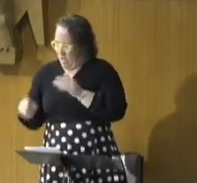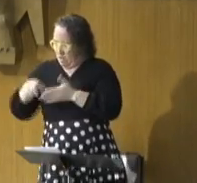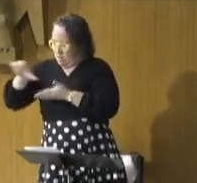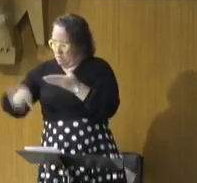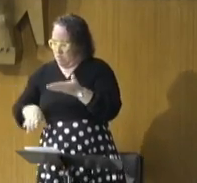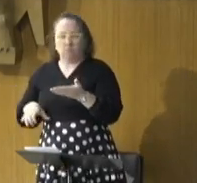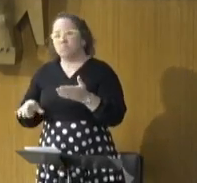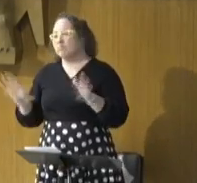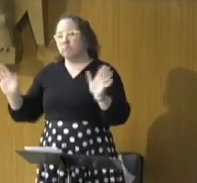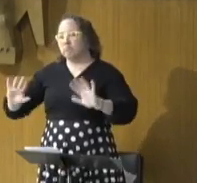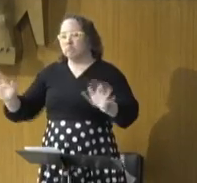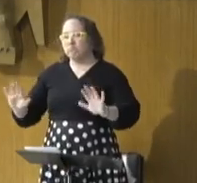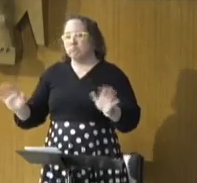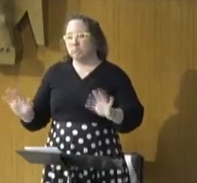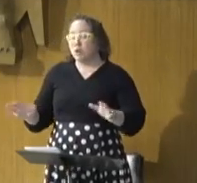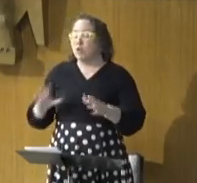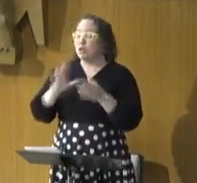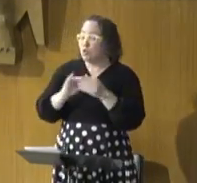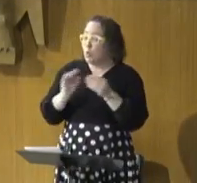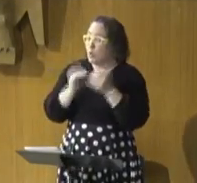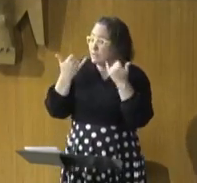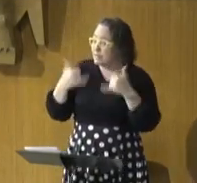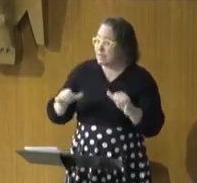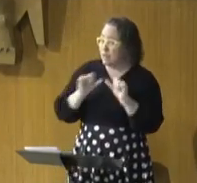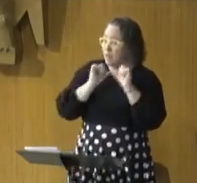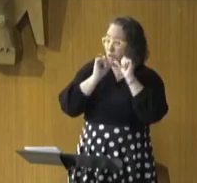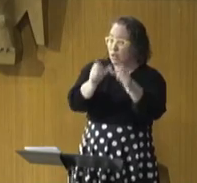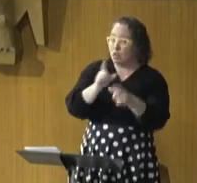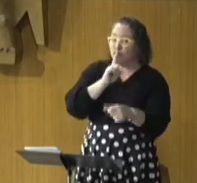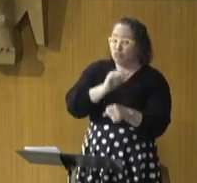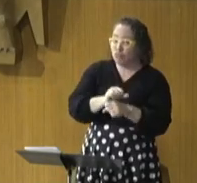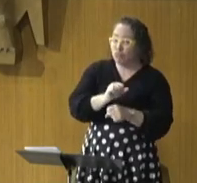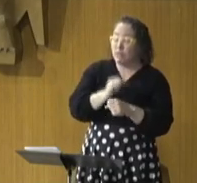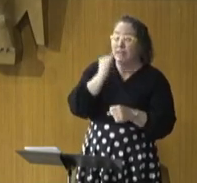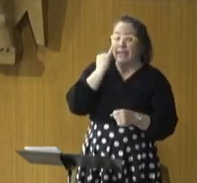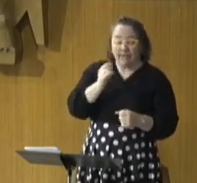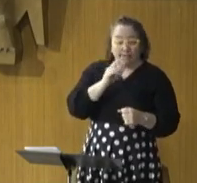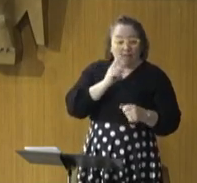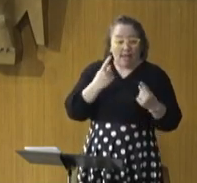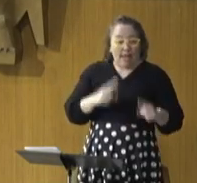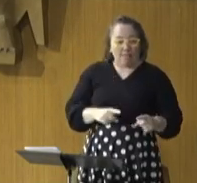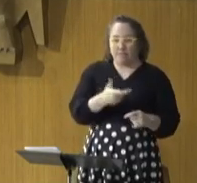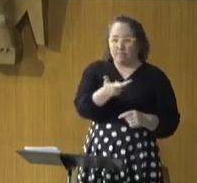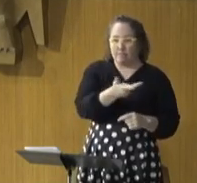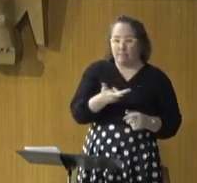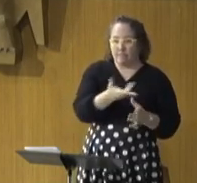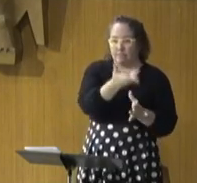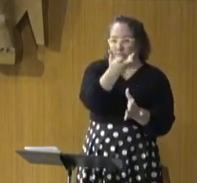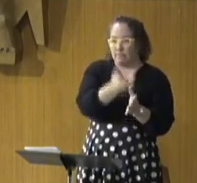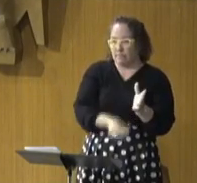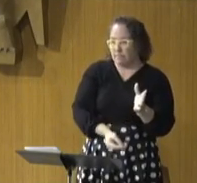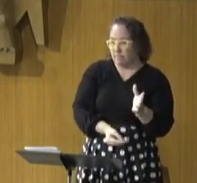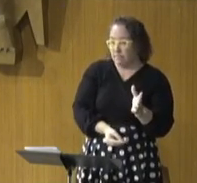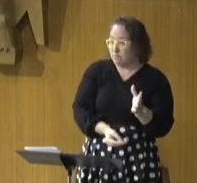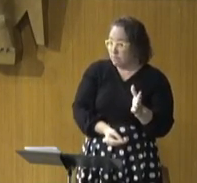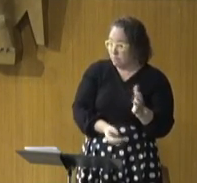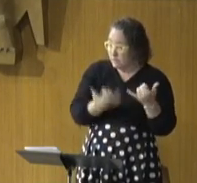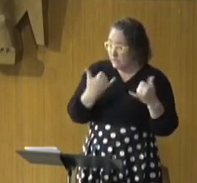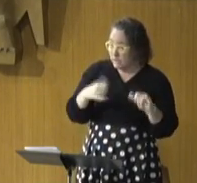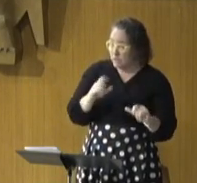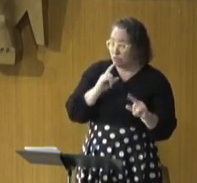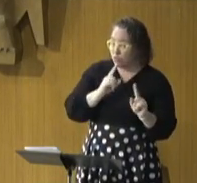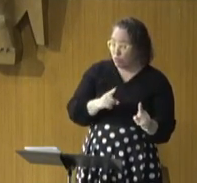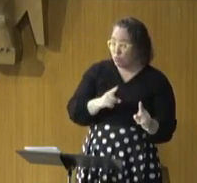remain true even if our three heroes, like so many persecuted people in the world, did not survive. Our faith